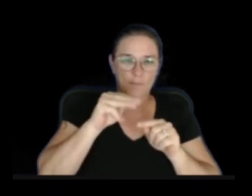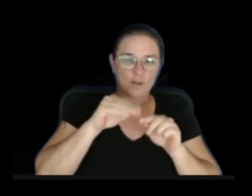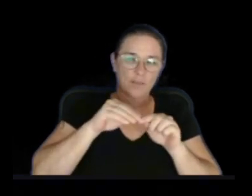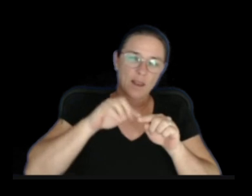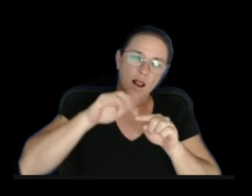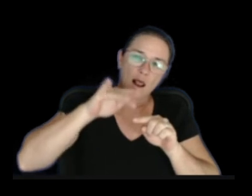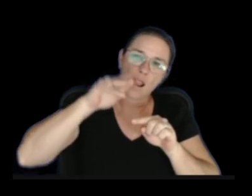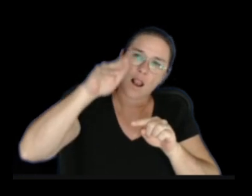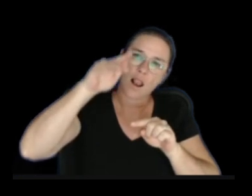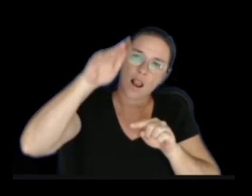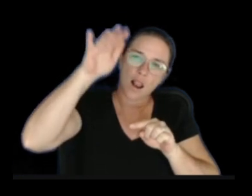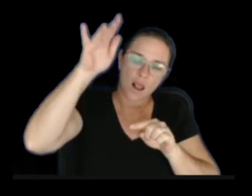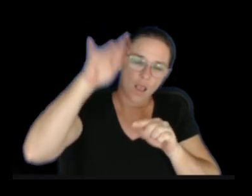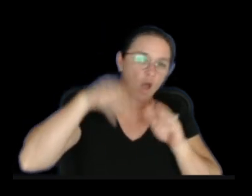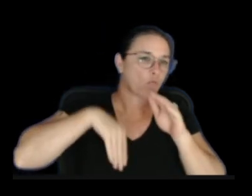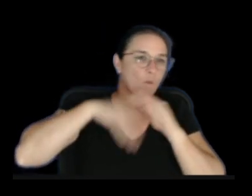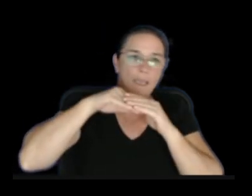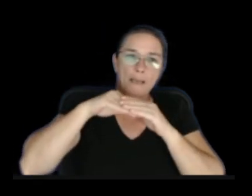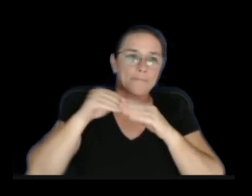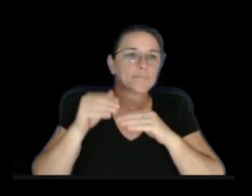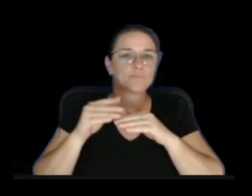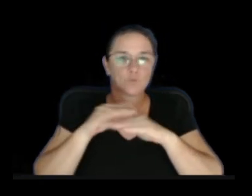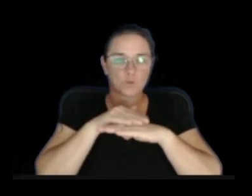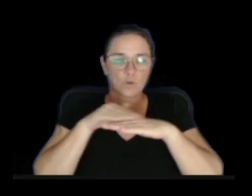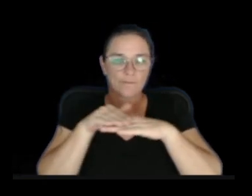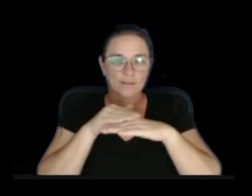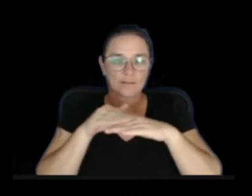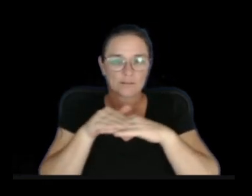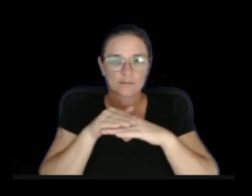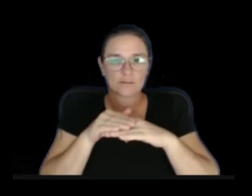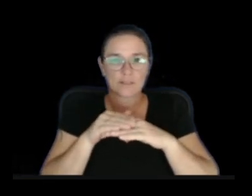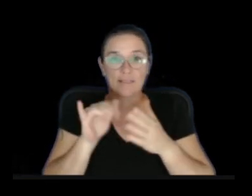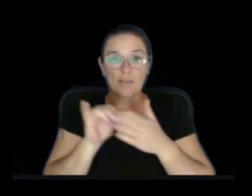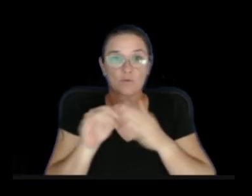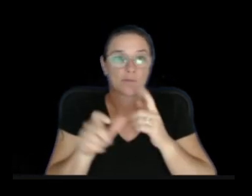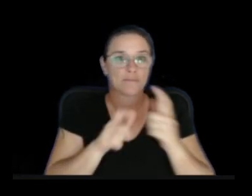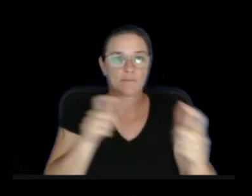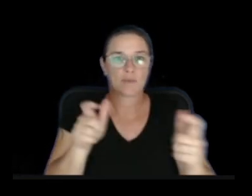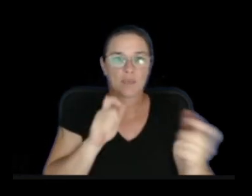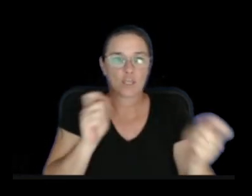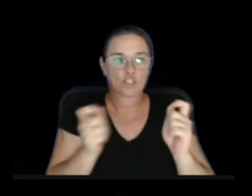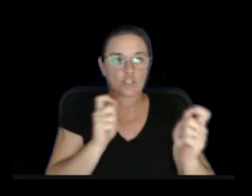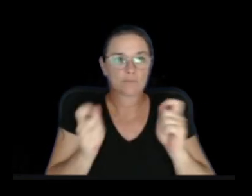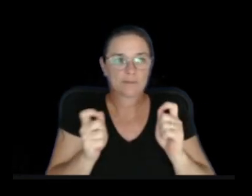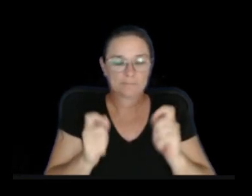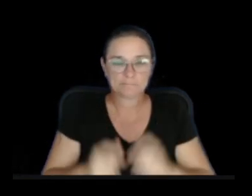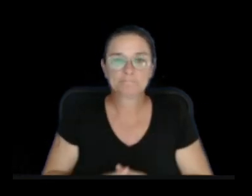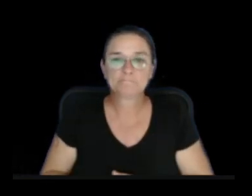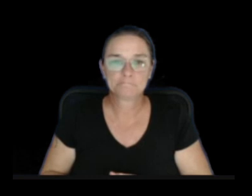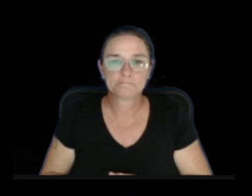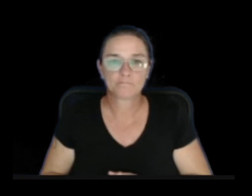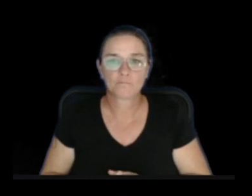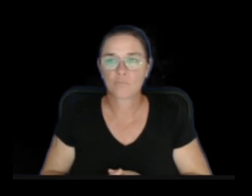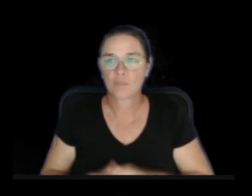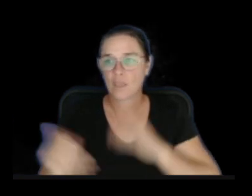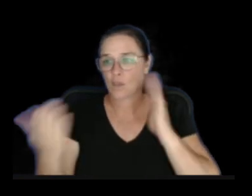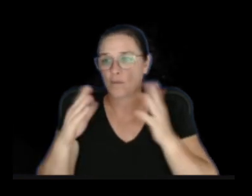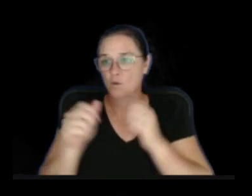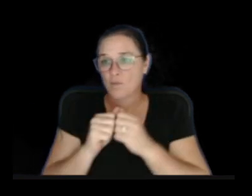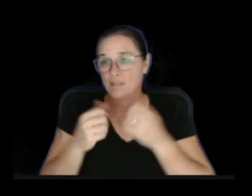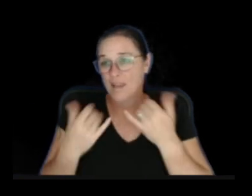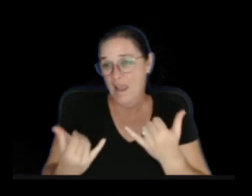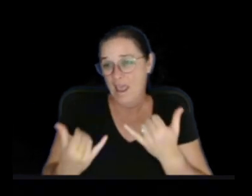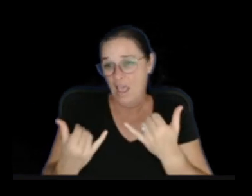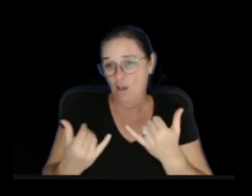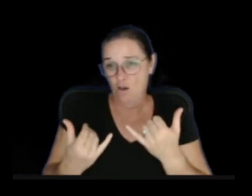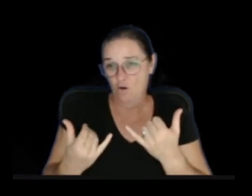surface. So that was a much larger adjustment within a volcanic edifice, which compared to what we're looking at just over the last